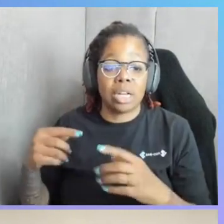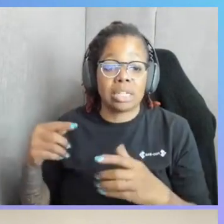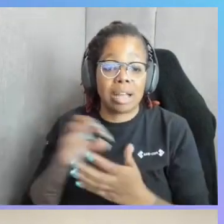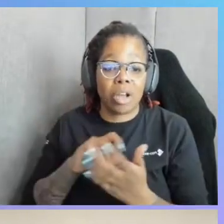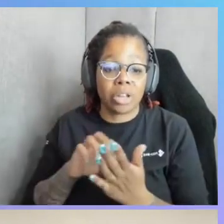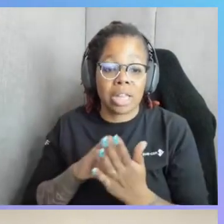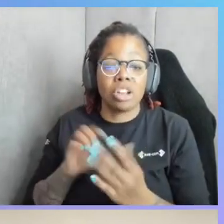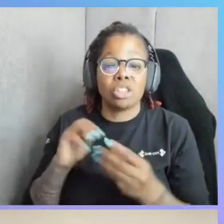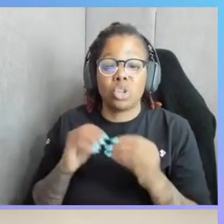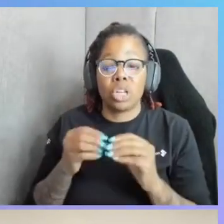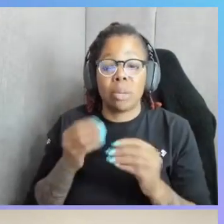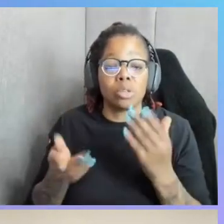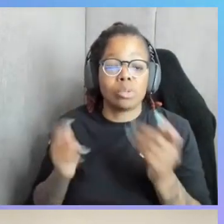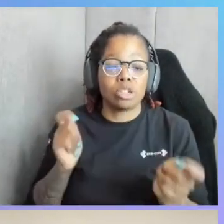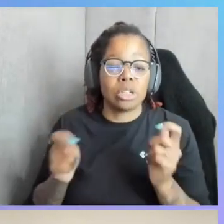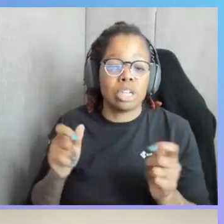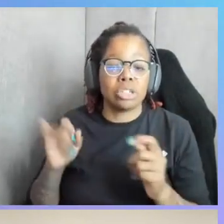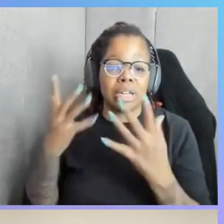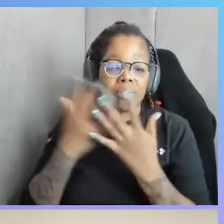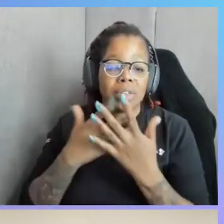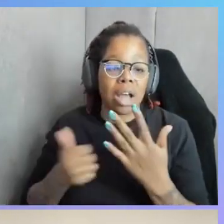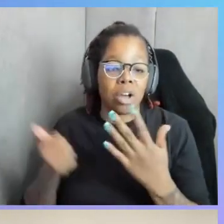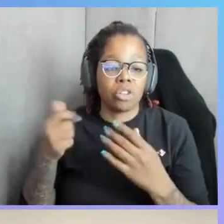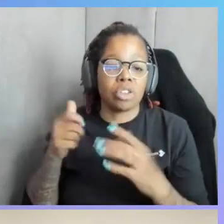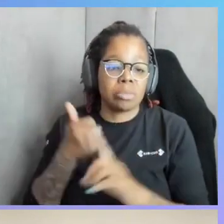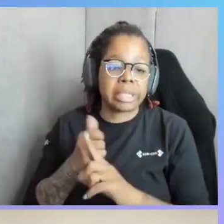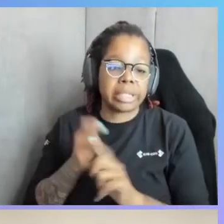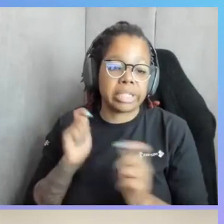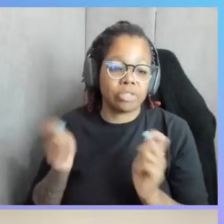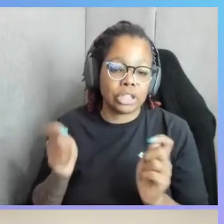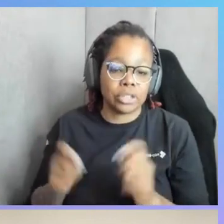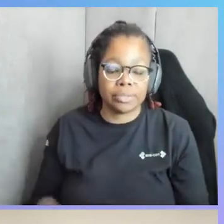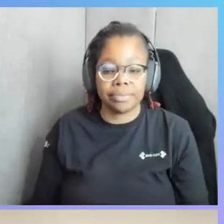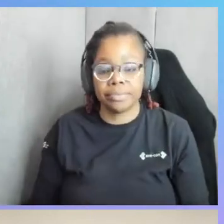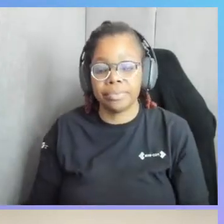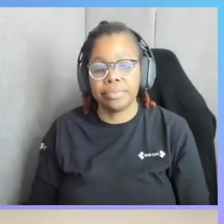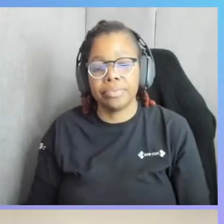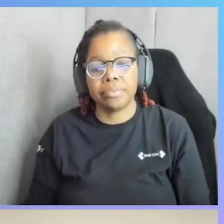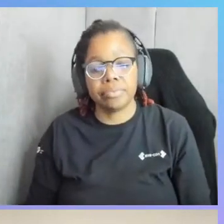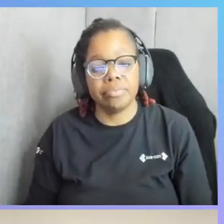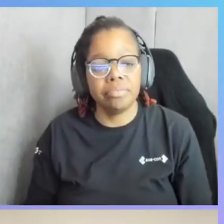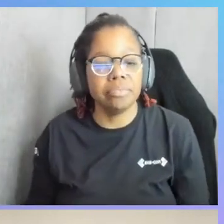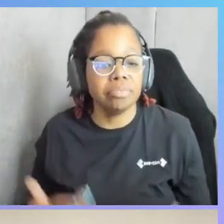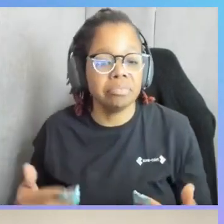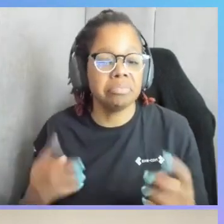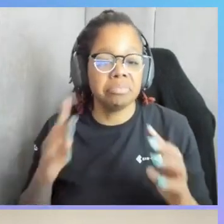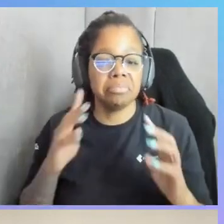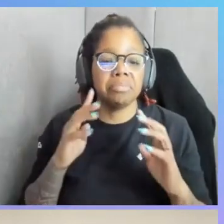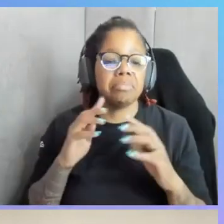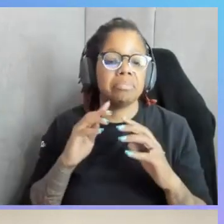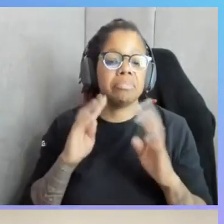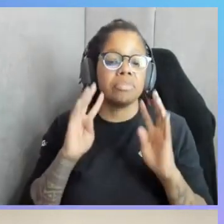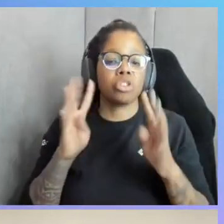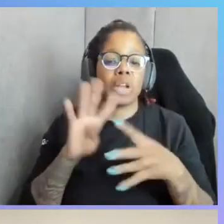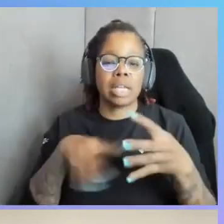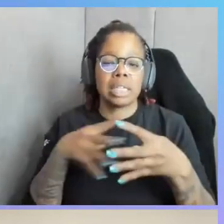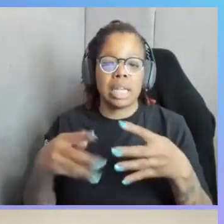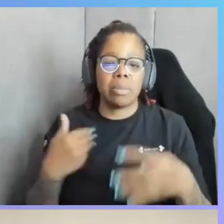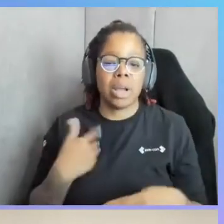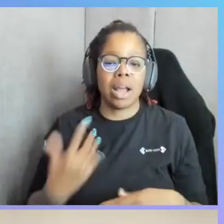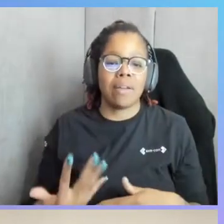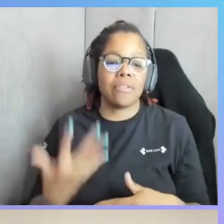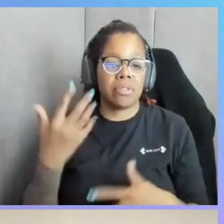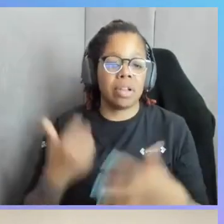numbers may change if the algorithm changes. Okay, let's create a table with the 5